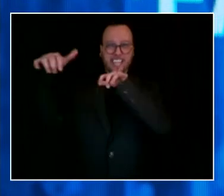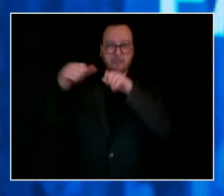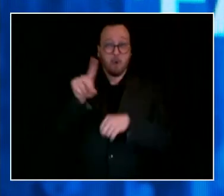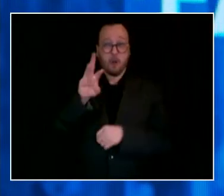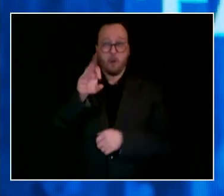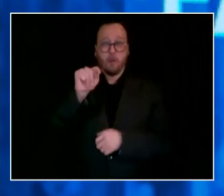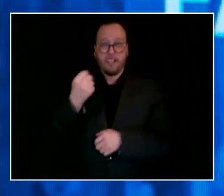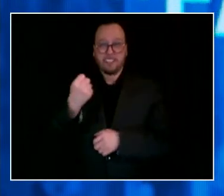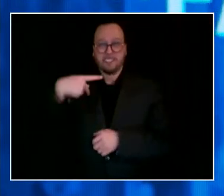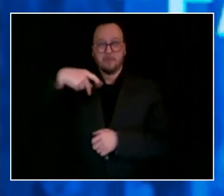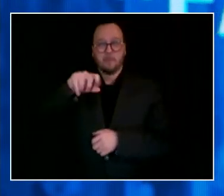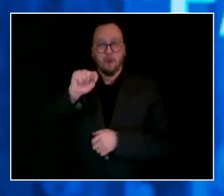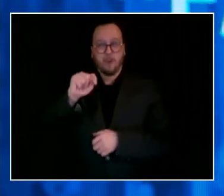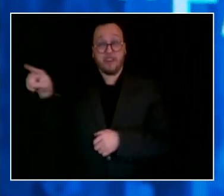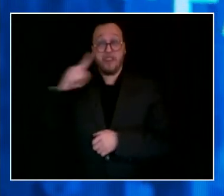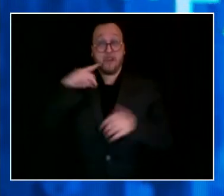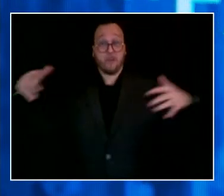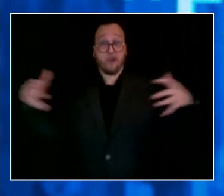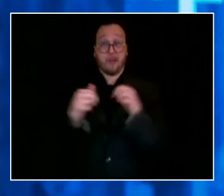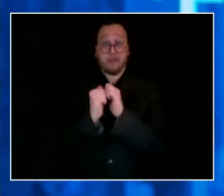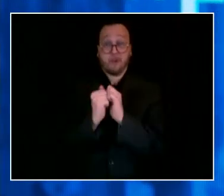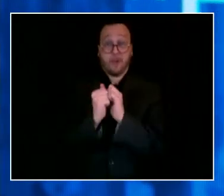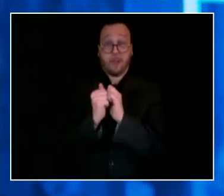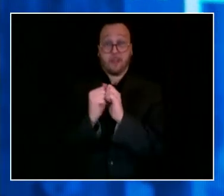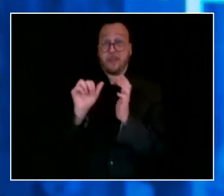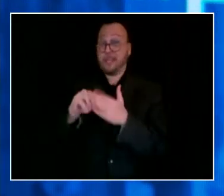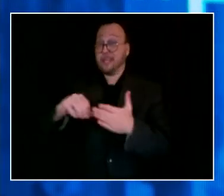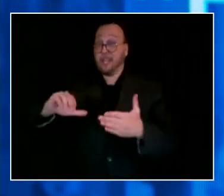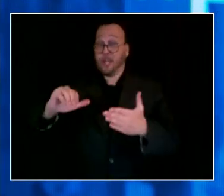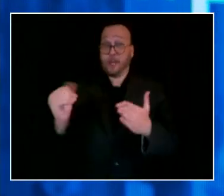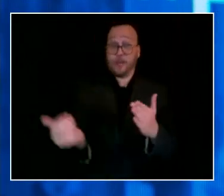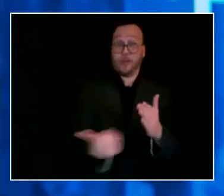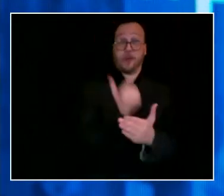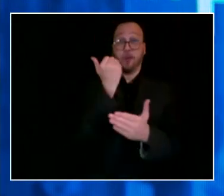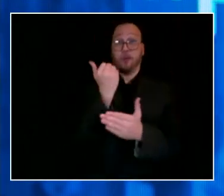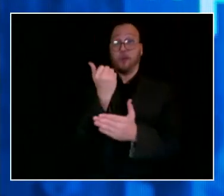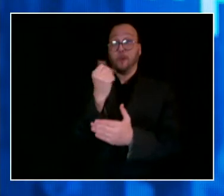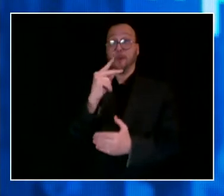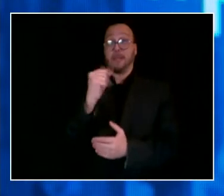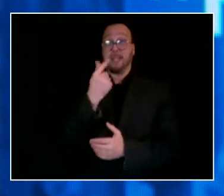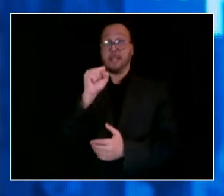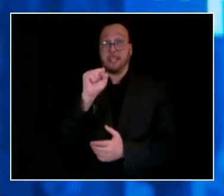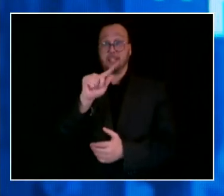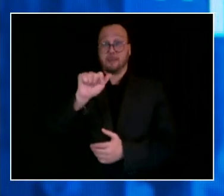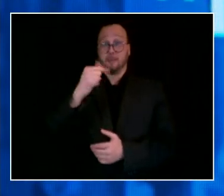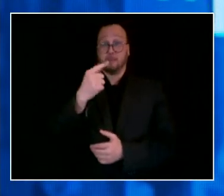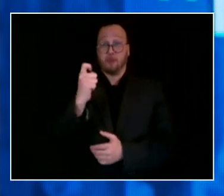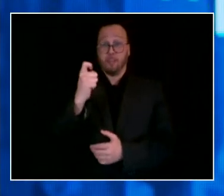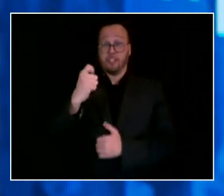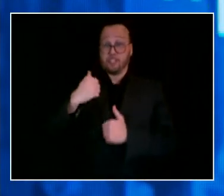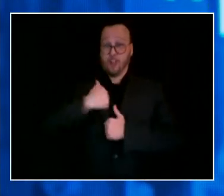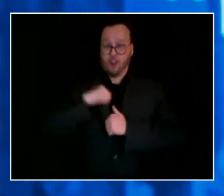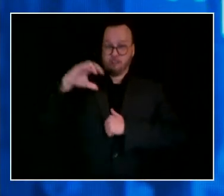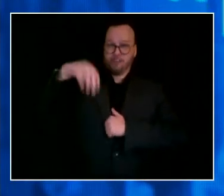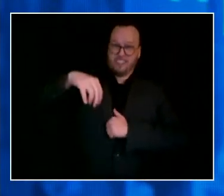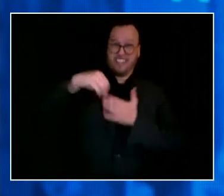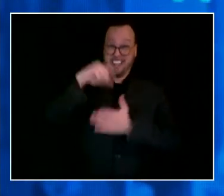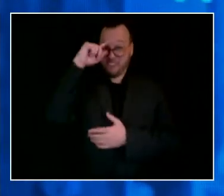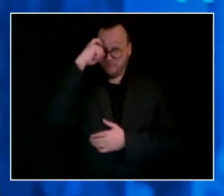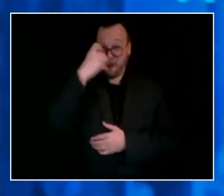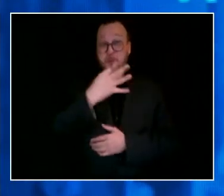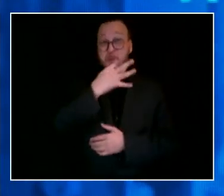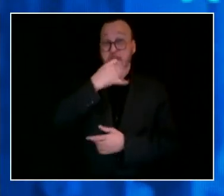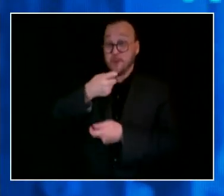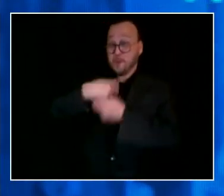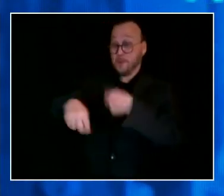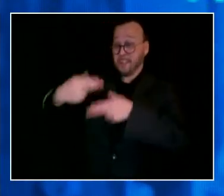come together at a brand new Kingsbridge Armory in the Bronx, soon to be known as El